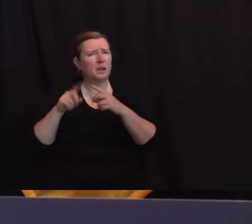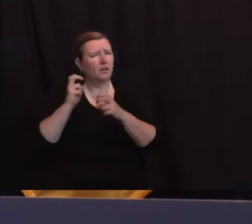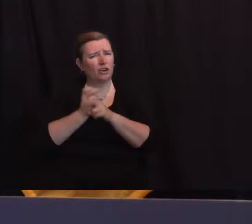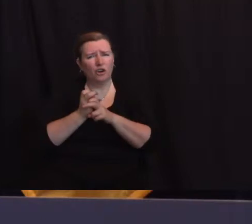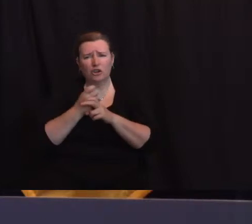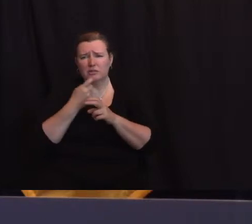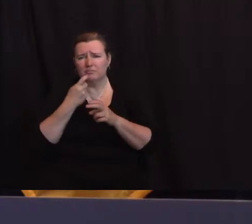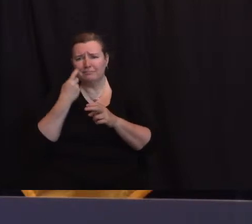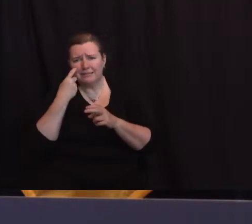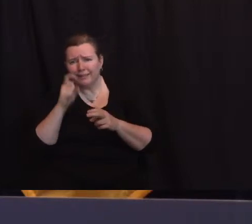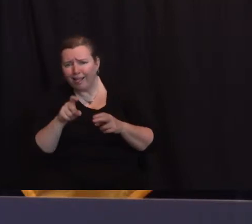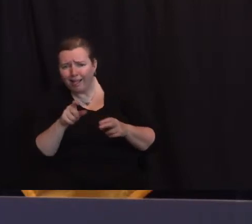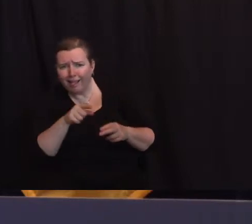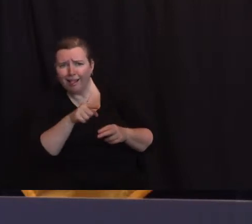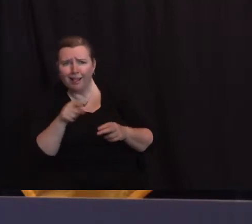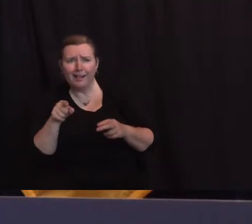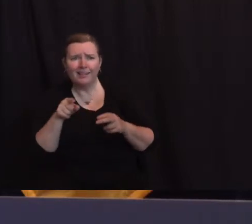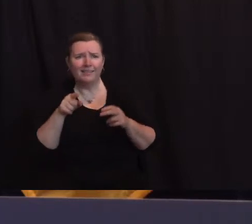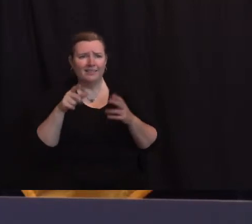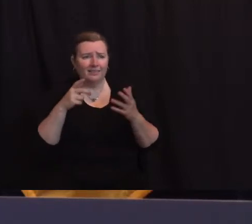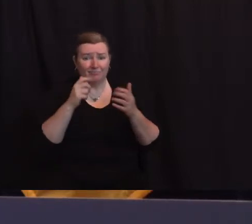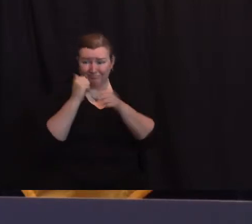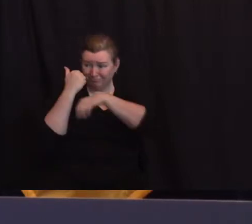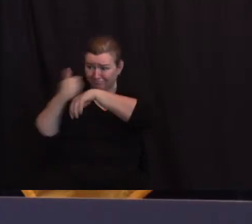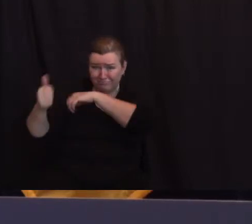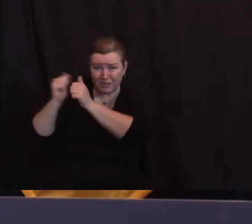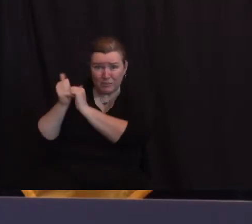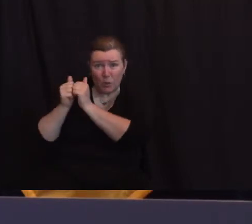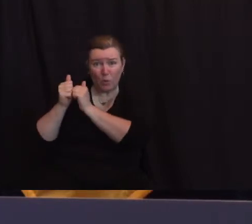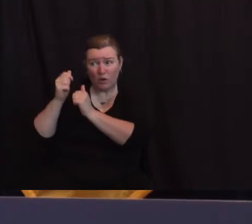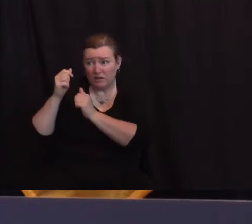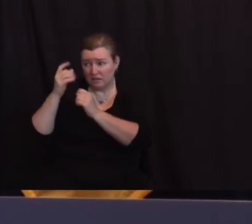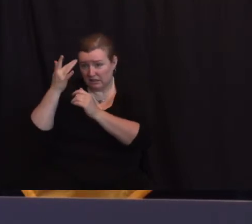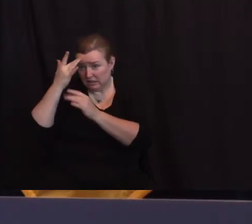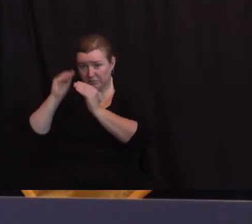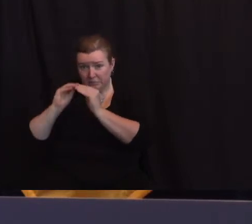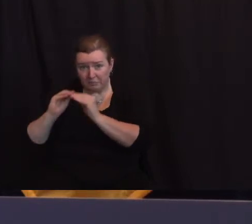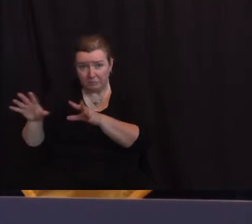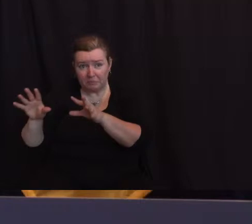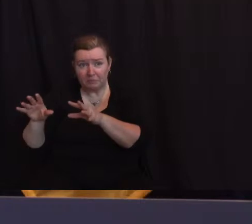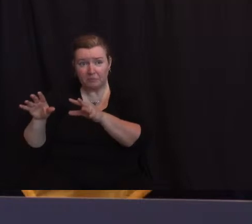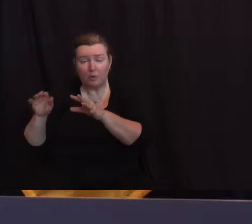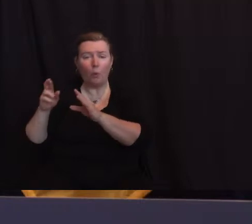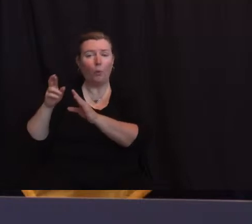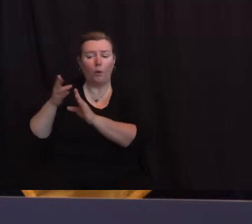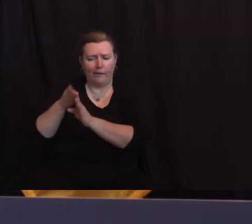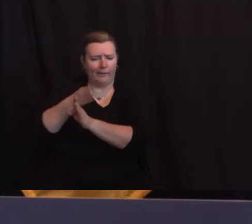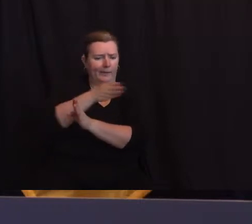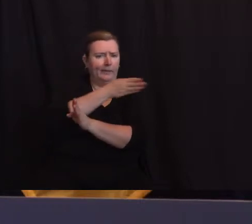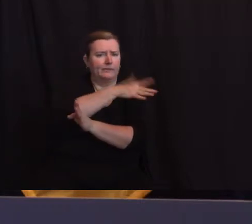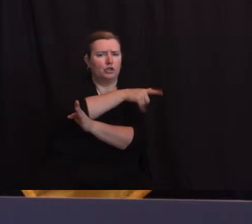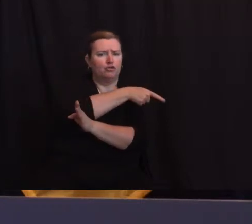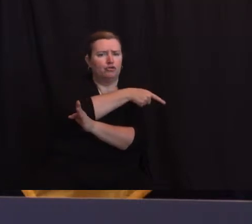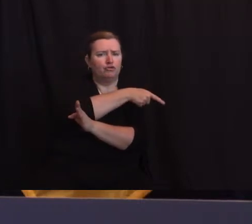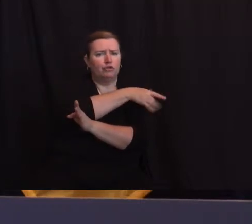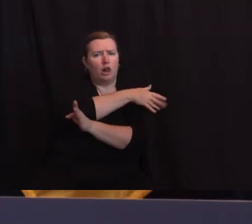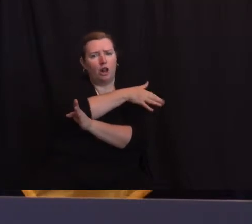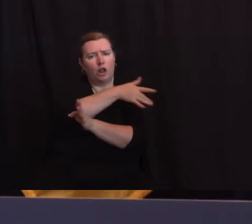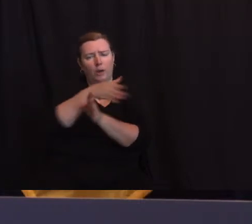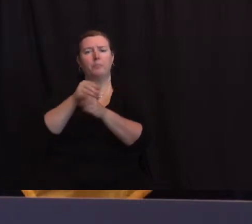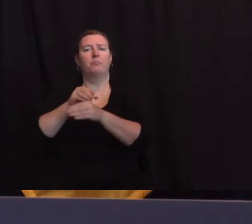the actual sporting engagement or event that did it, or an adjacent activity in the locker